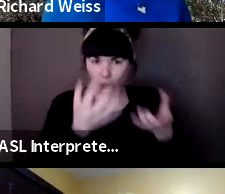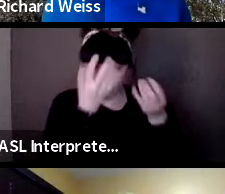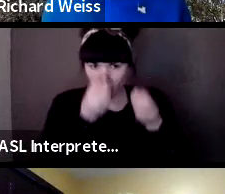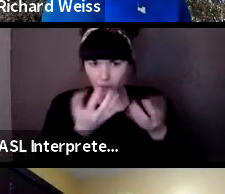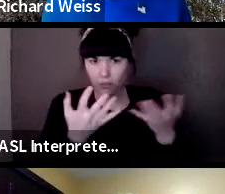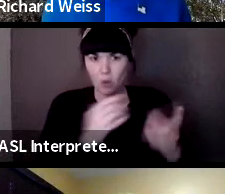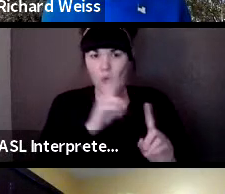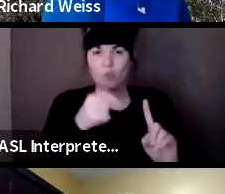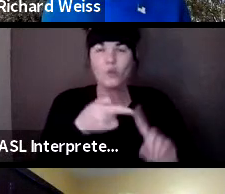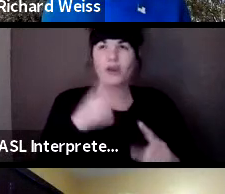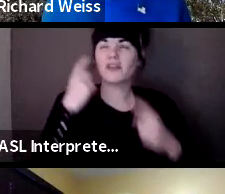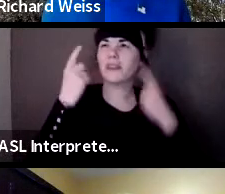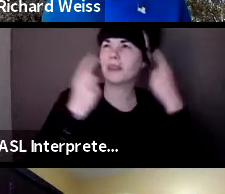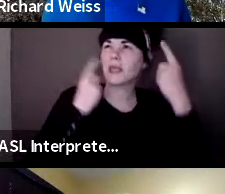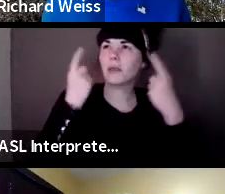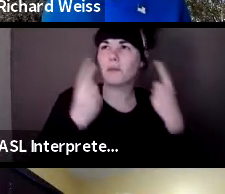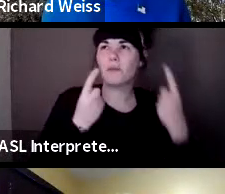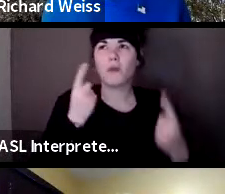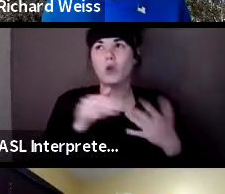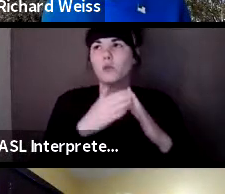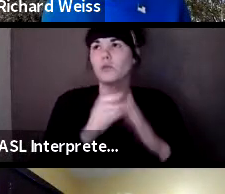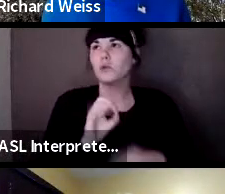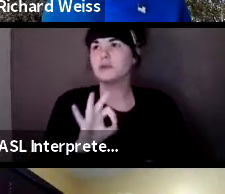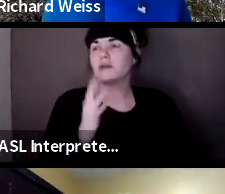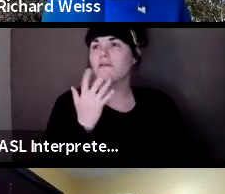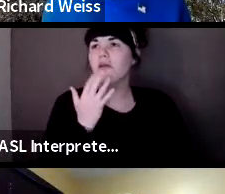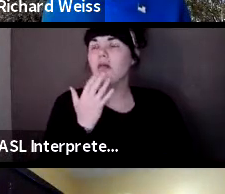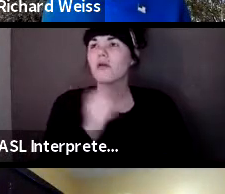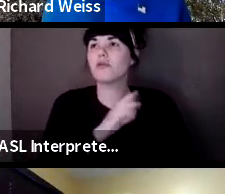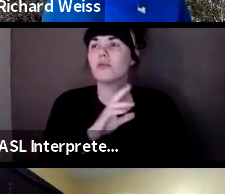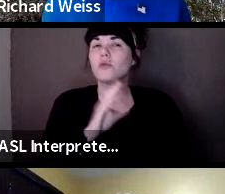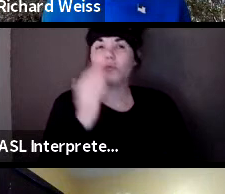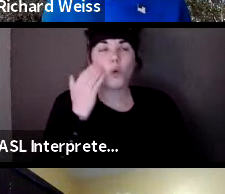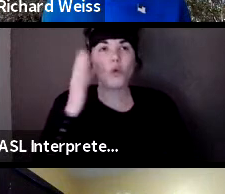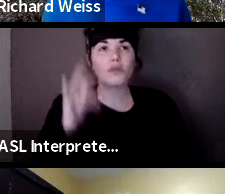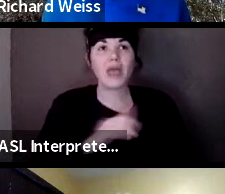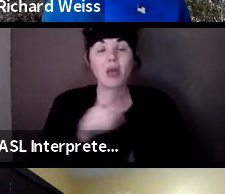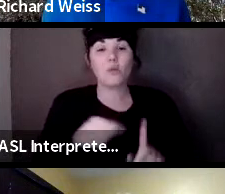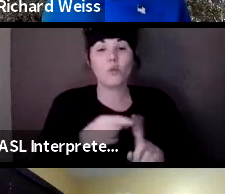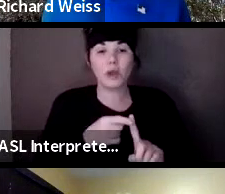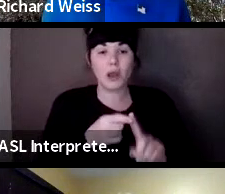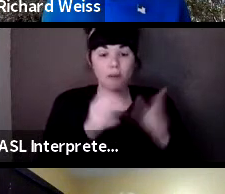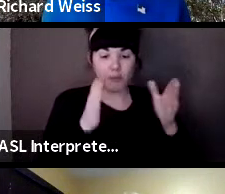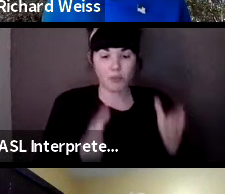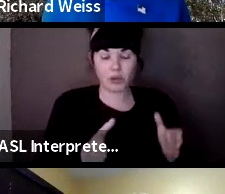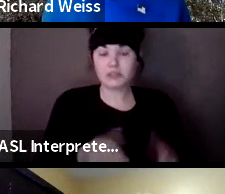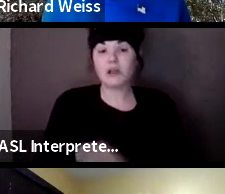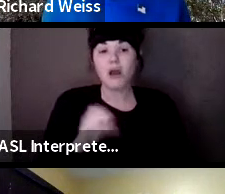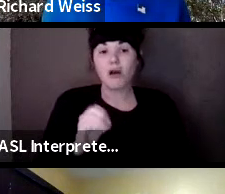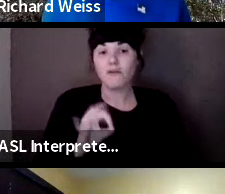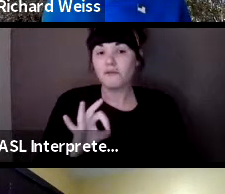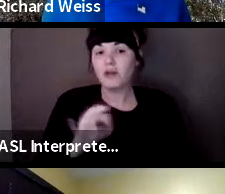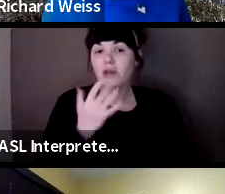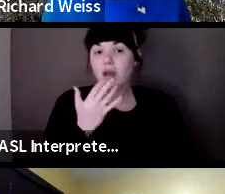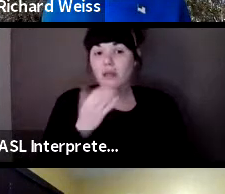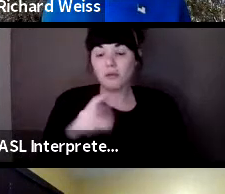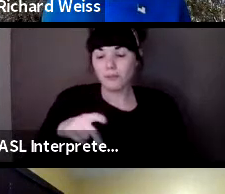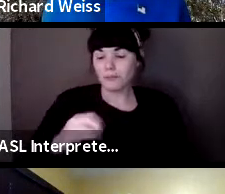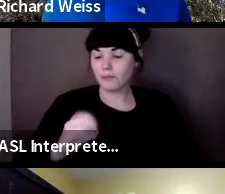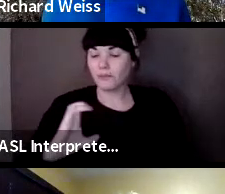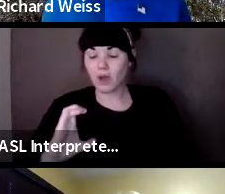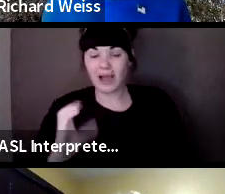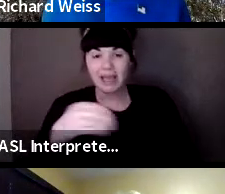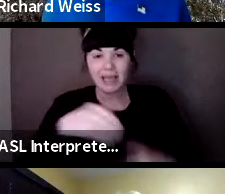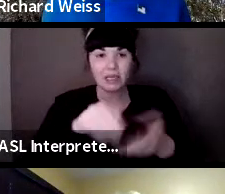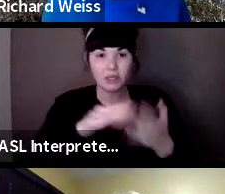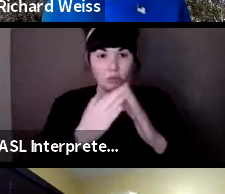of color, to please know that when a person of color is in a community, they are part of that community. I